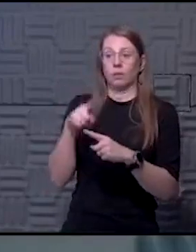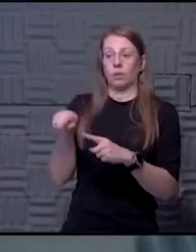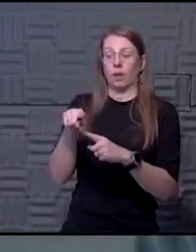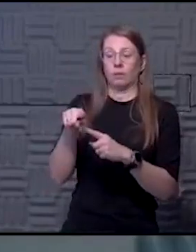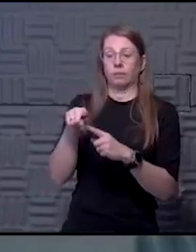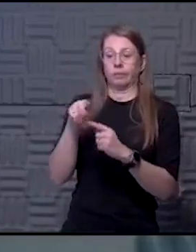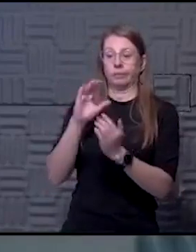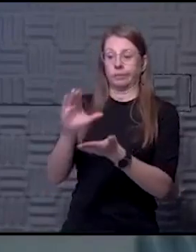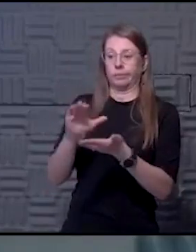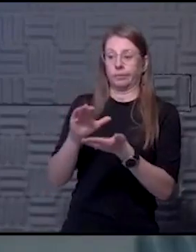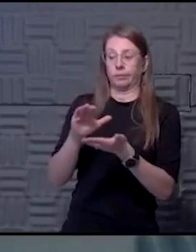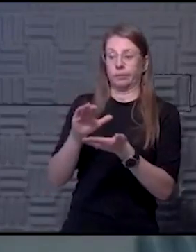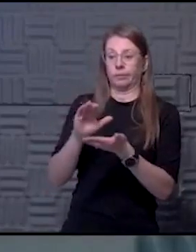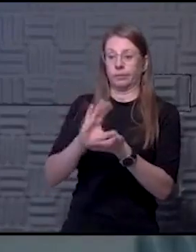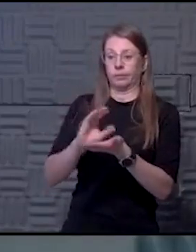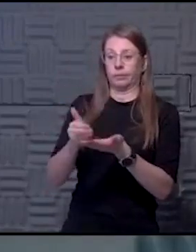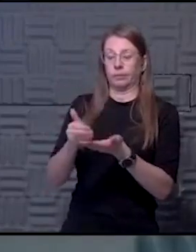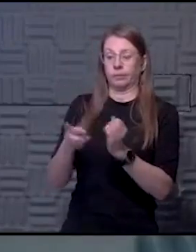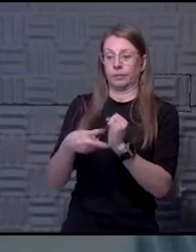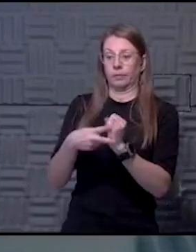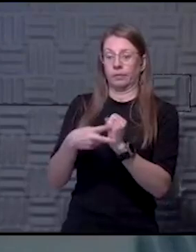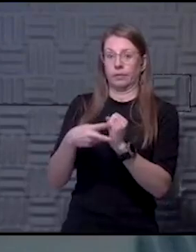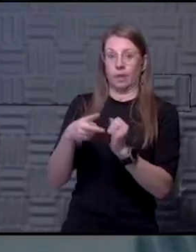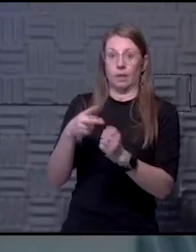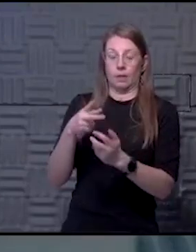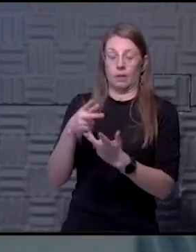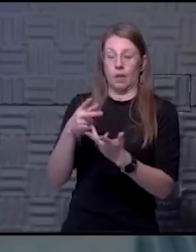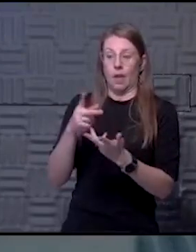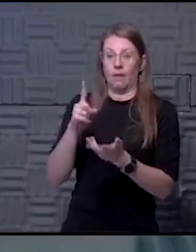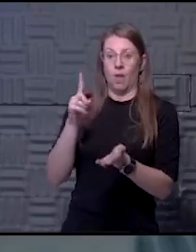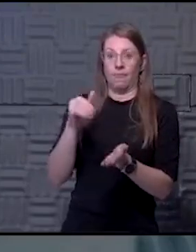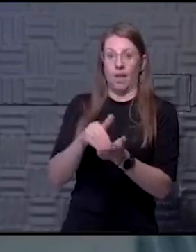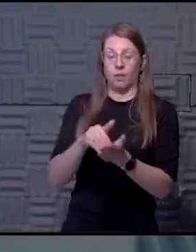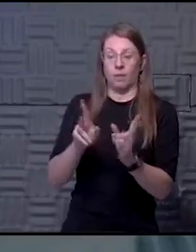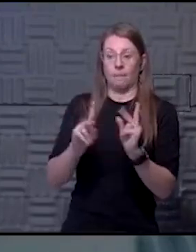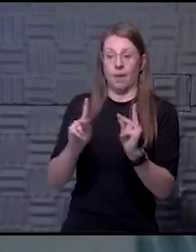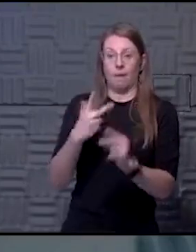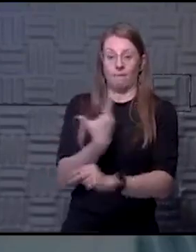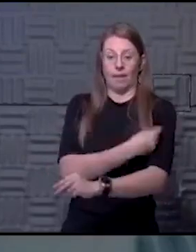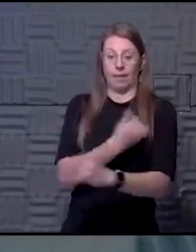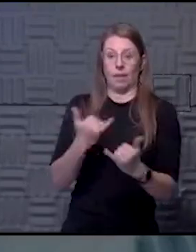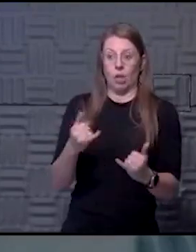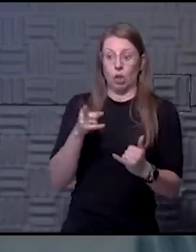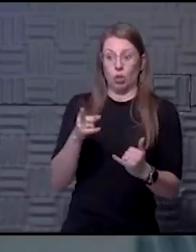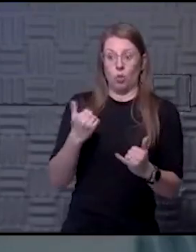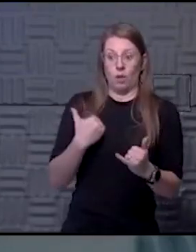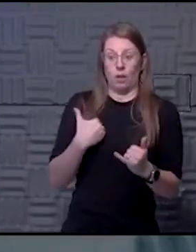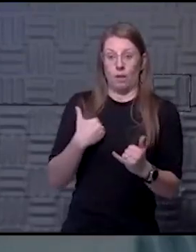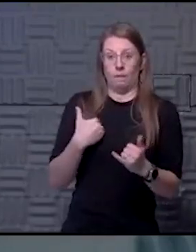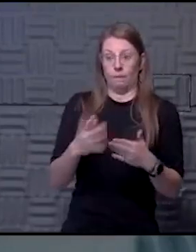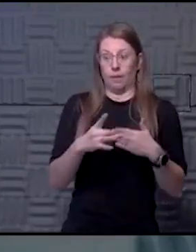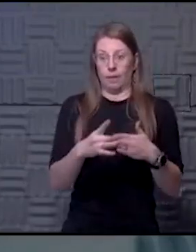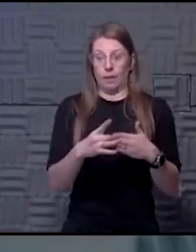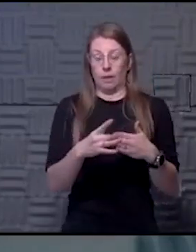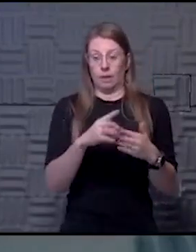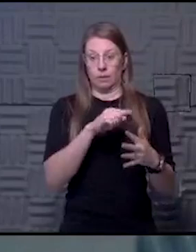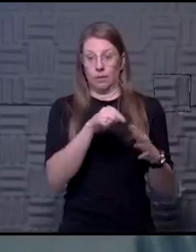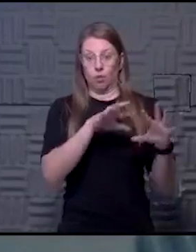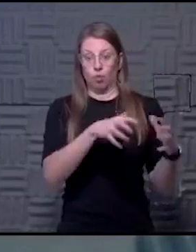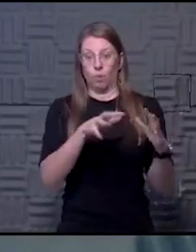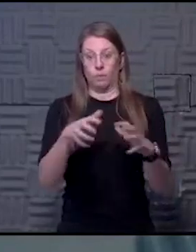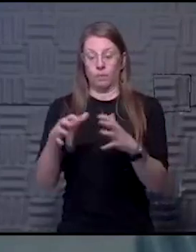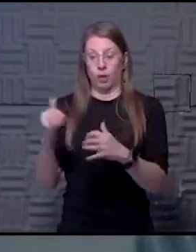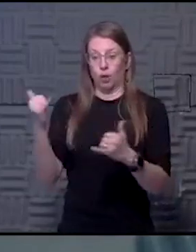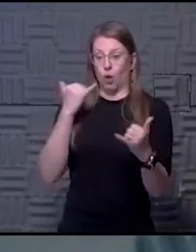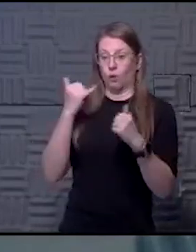and said, do you have an extra 1,000 people that we could vaccinate today? Do you have a lead on X or Y group? These have been calls